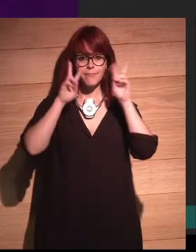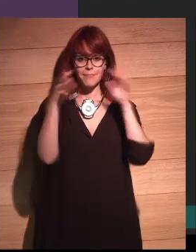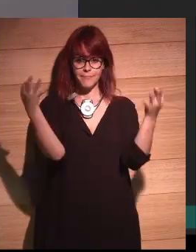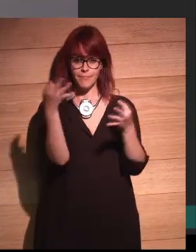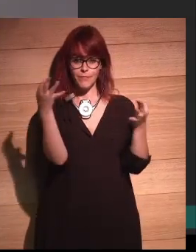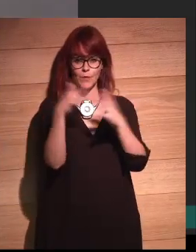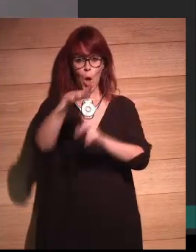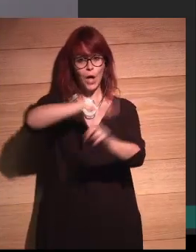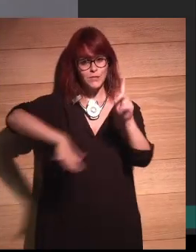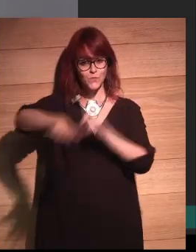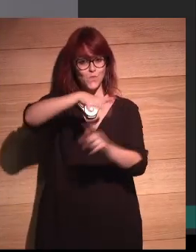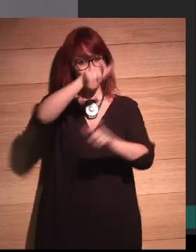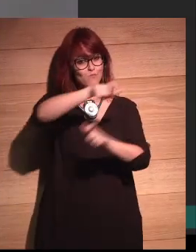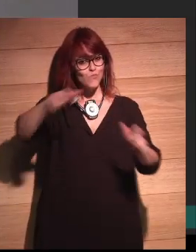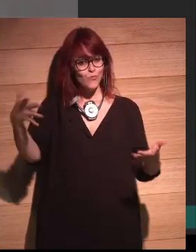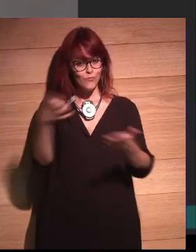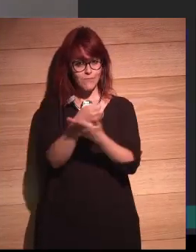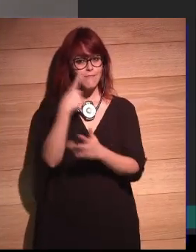Something below this human surface.